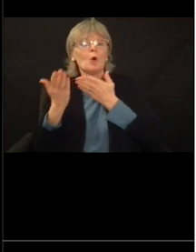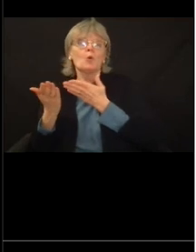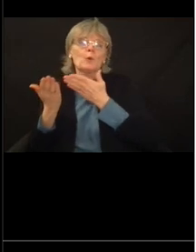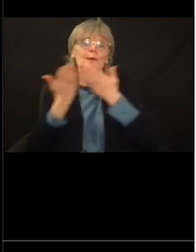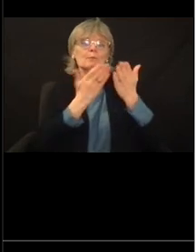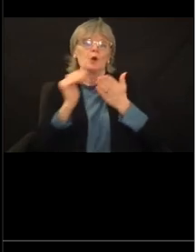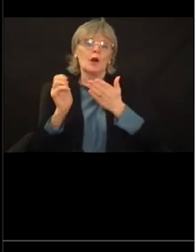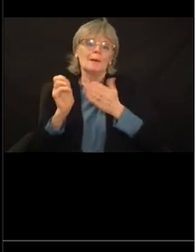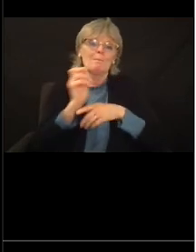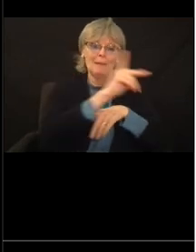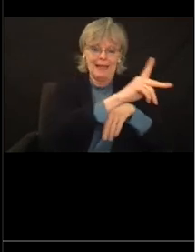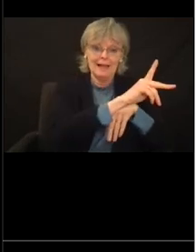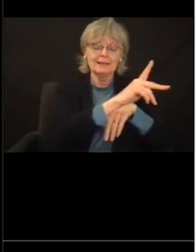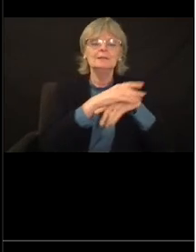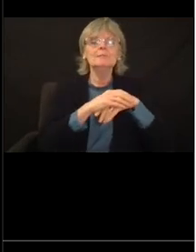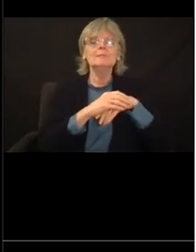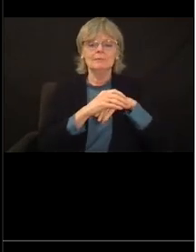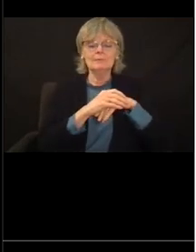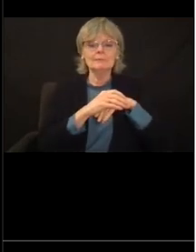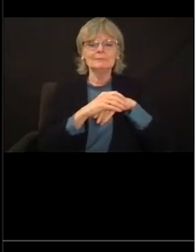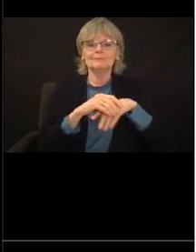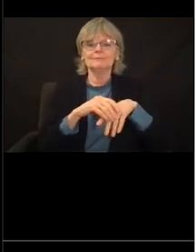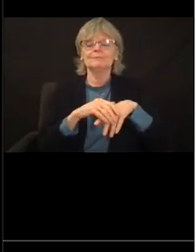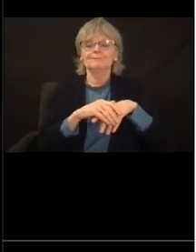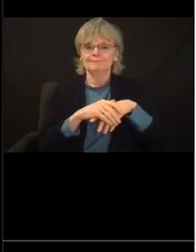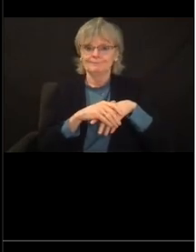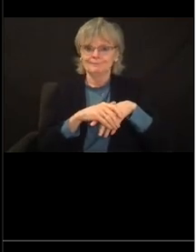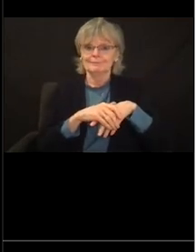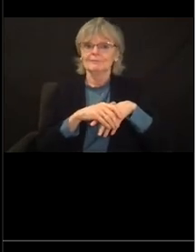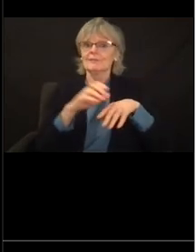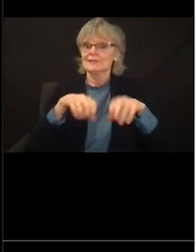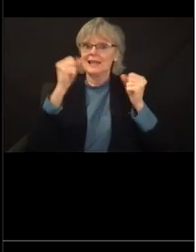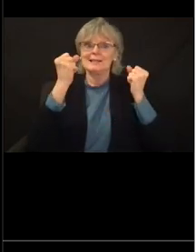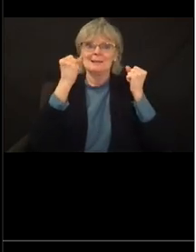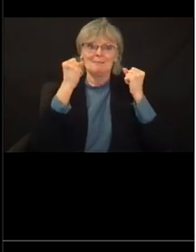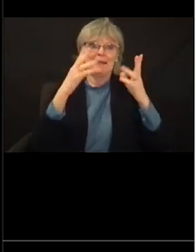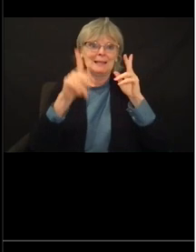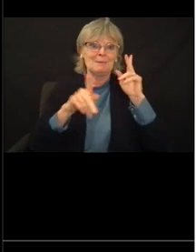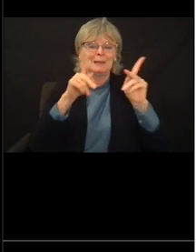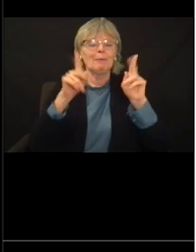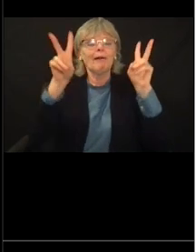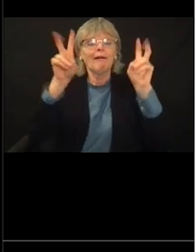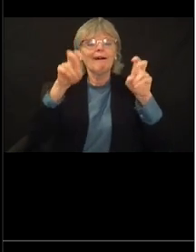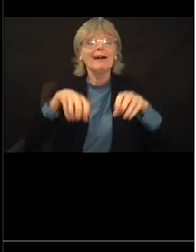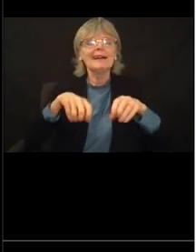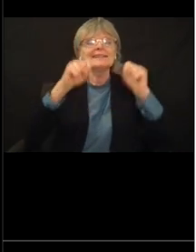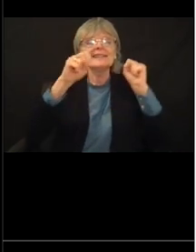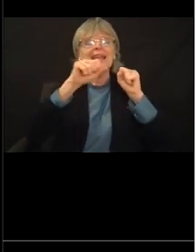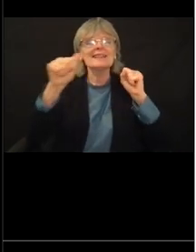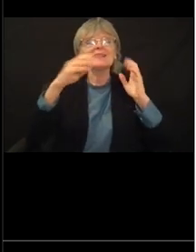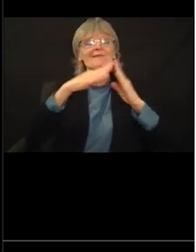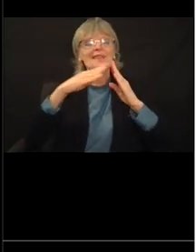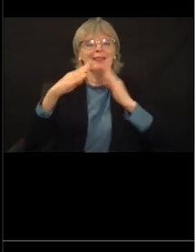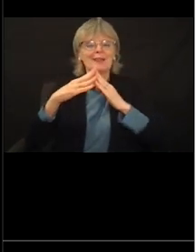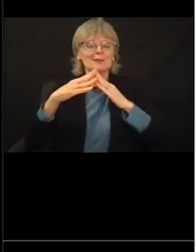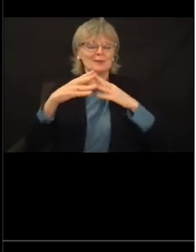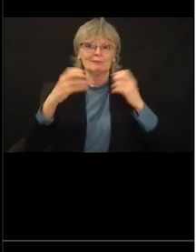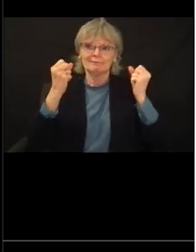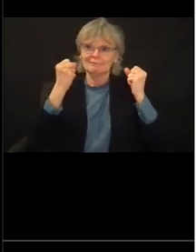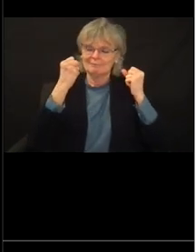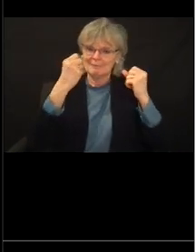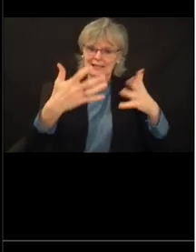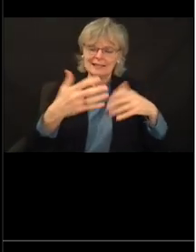Hawaiian Islands. So it takes a village, just like we named this webinar, it takes a village. So we